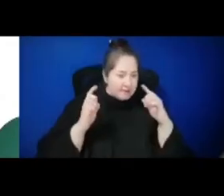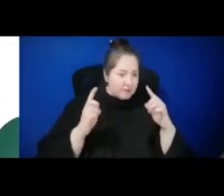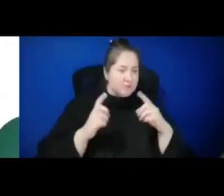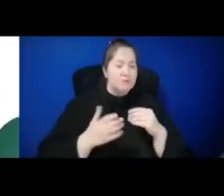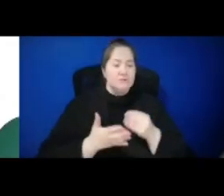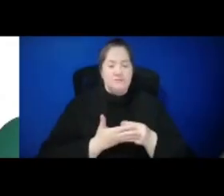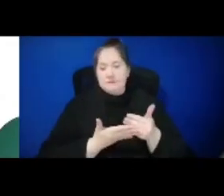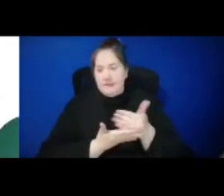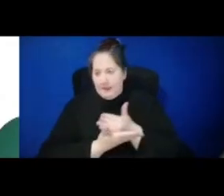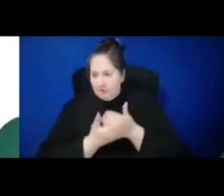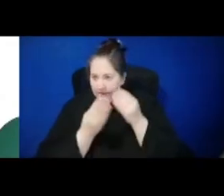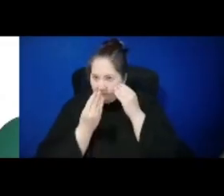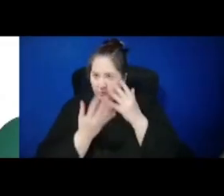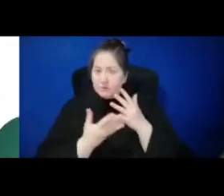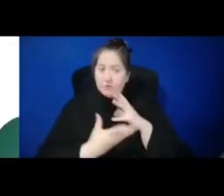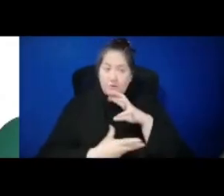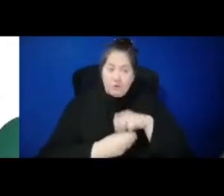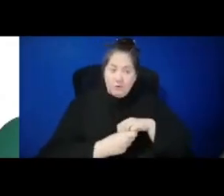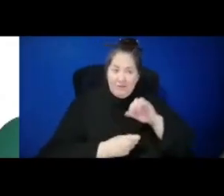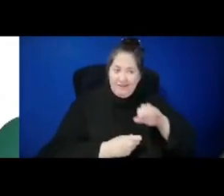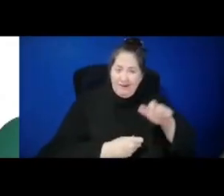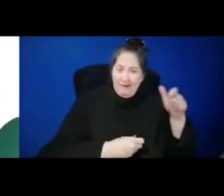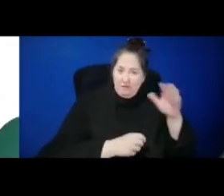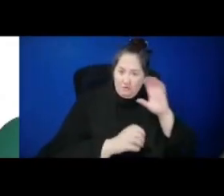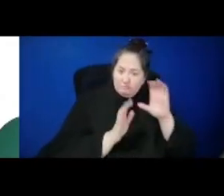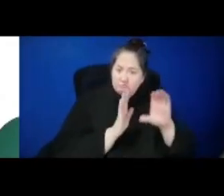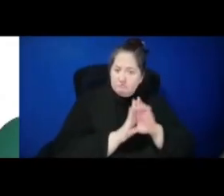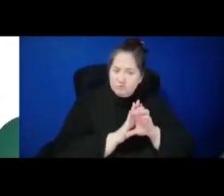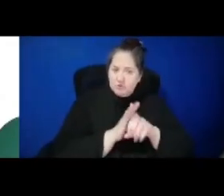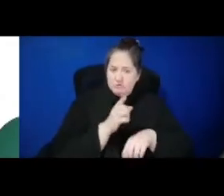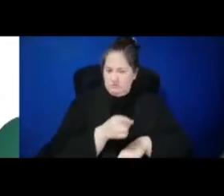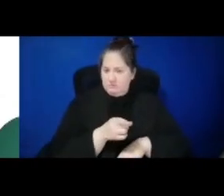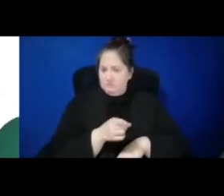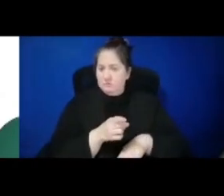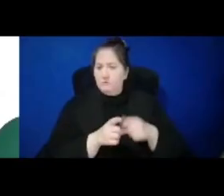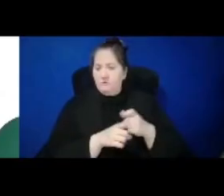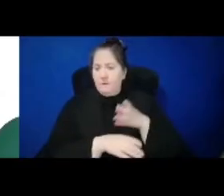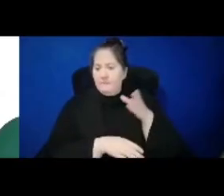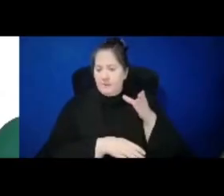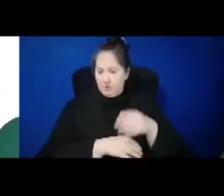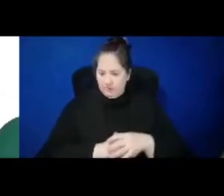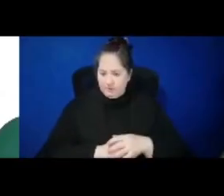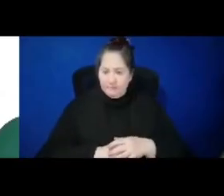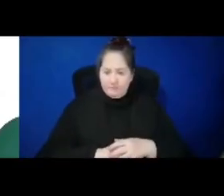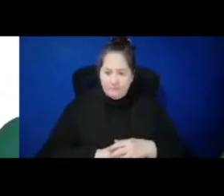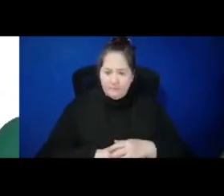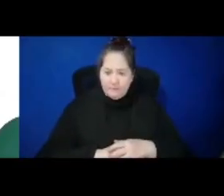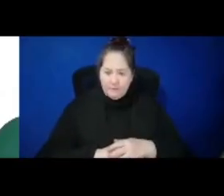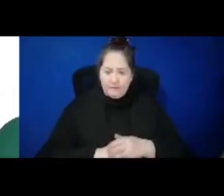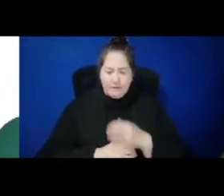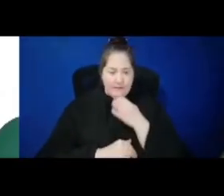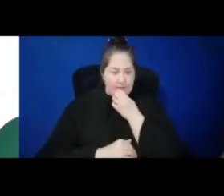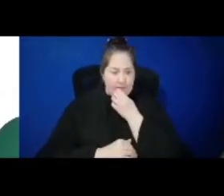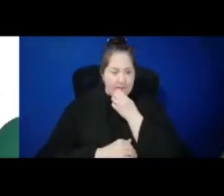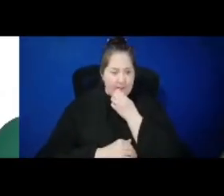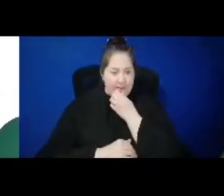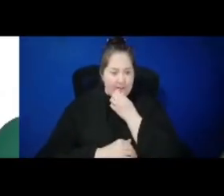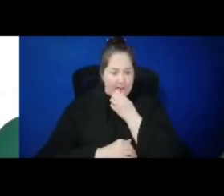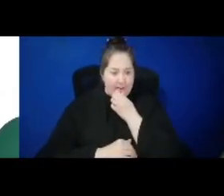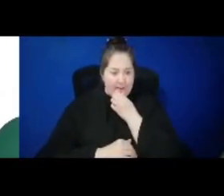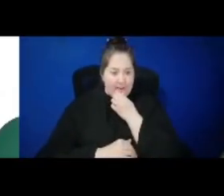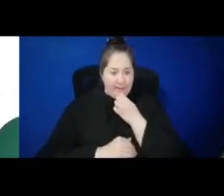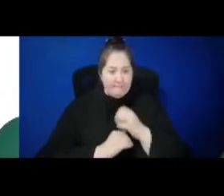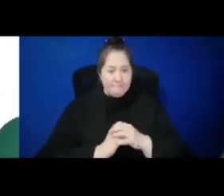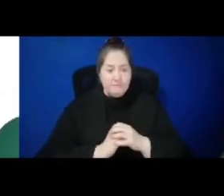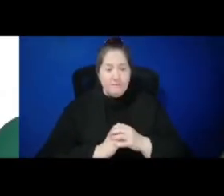salary information that we included on the infographic comes directly from My Next Move. And in case this isn't enough